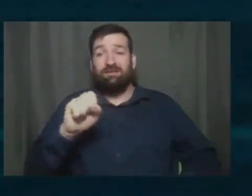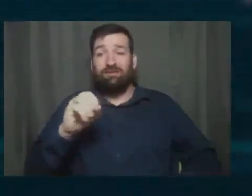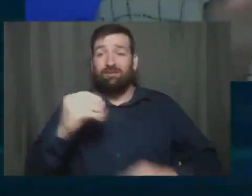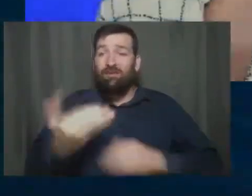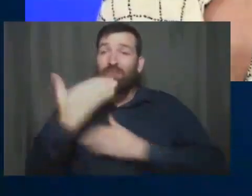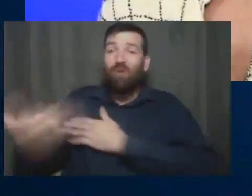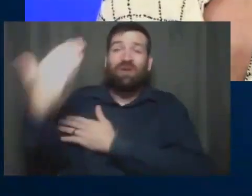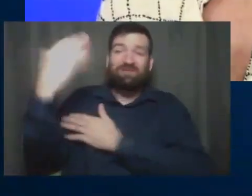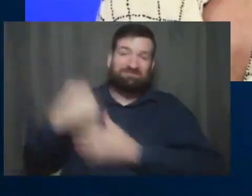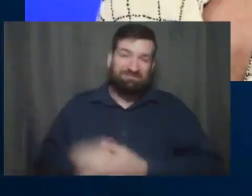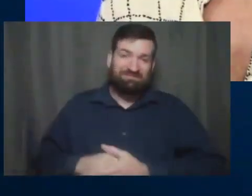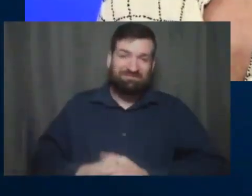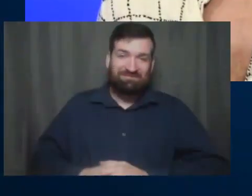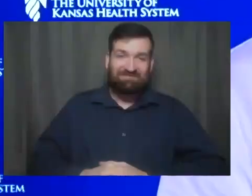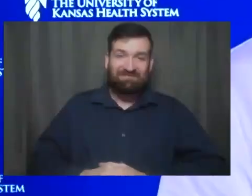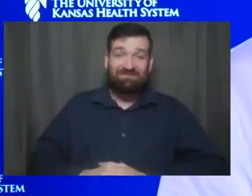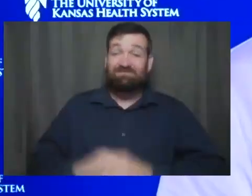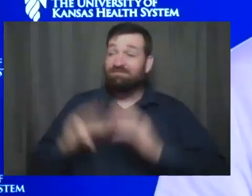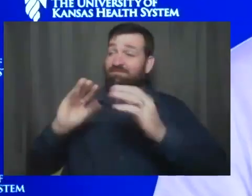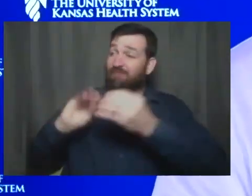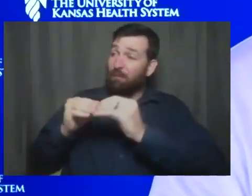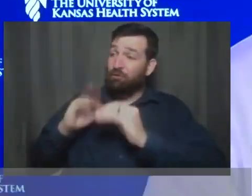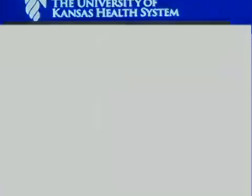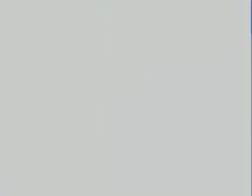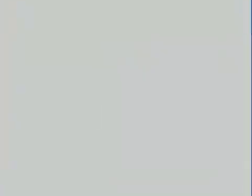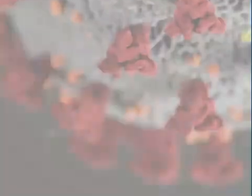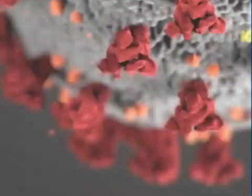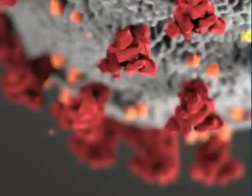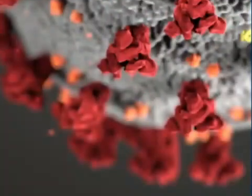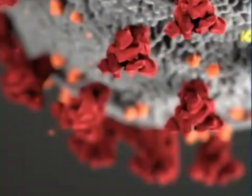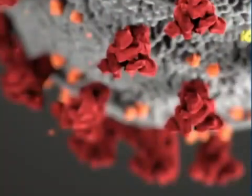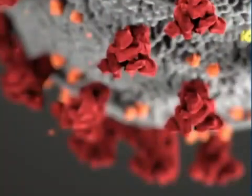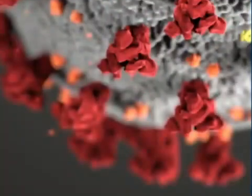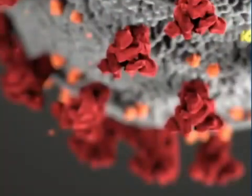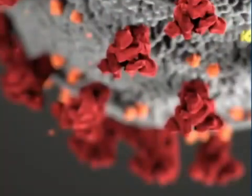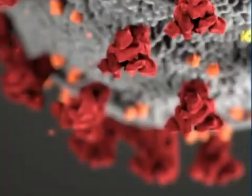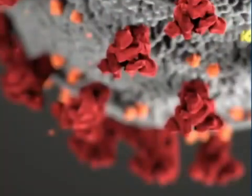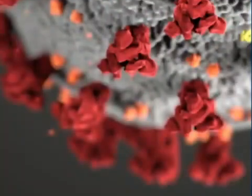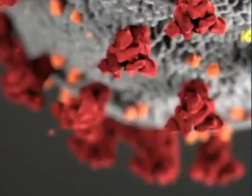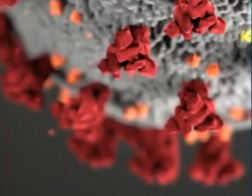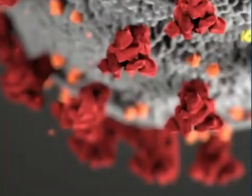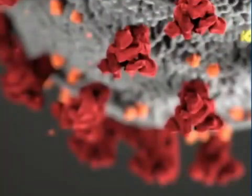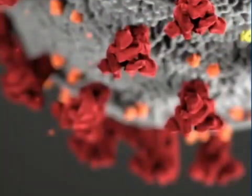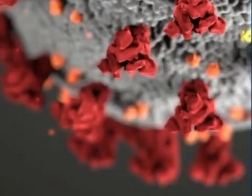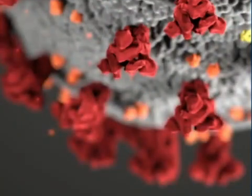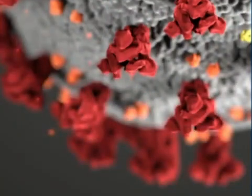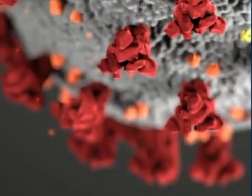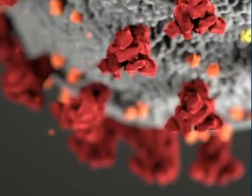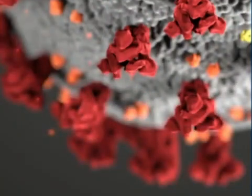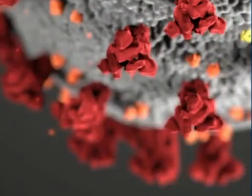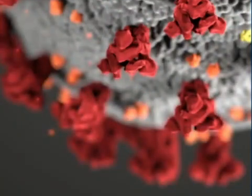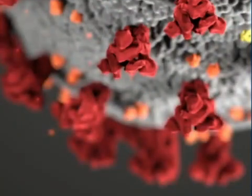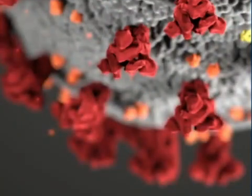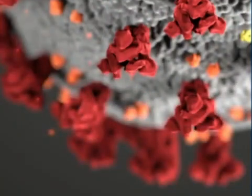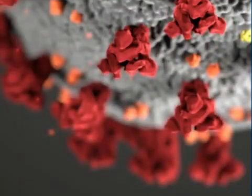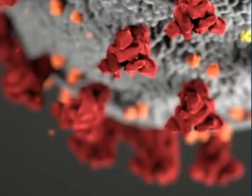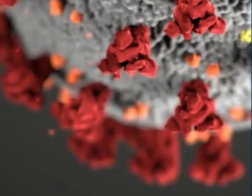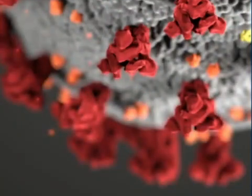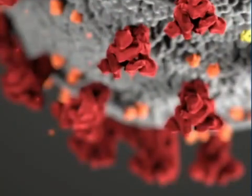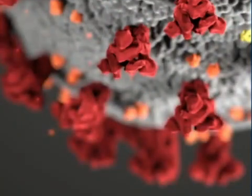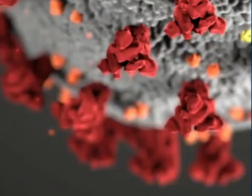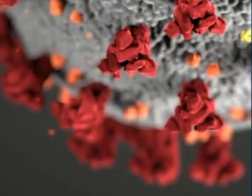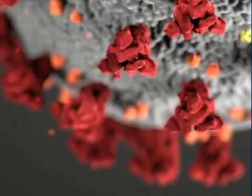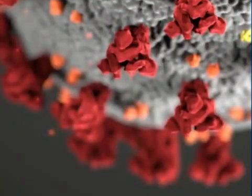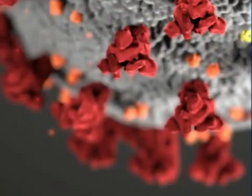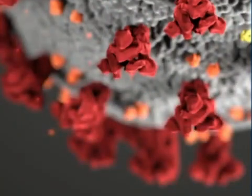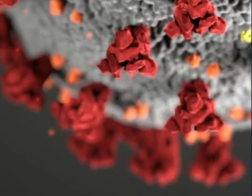Hi. Numbers, currently in the health system, we still have 11 active infections. So getting